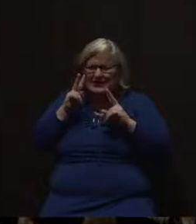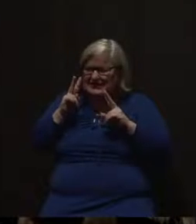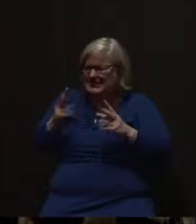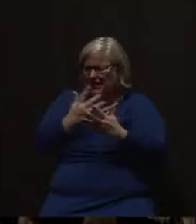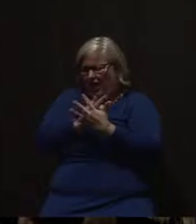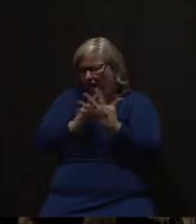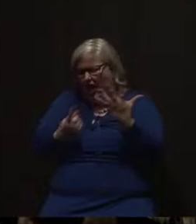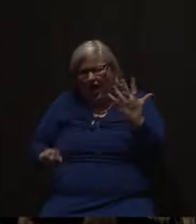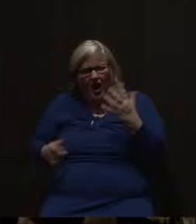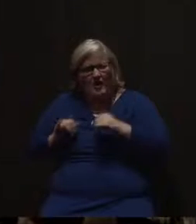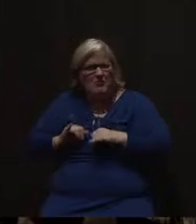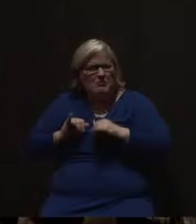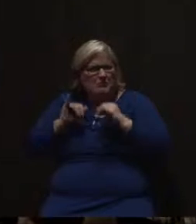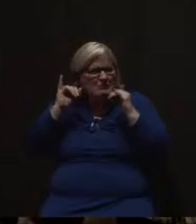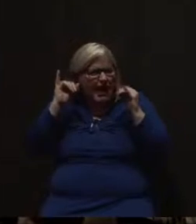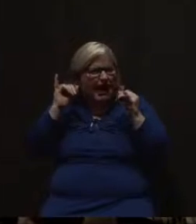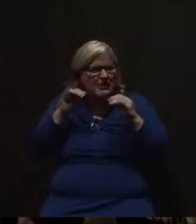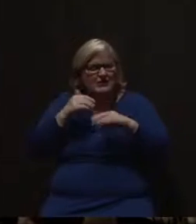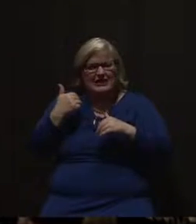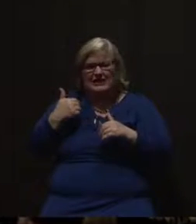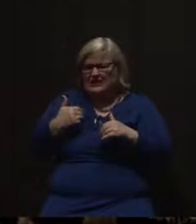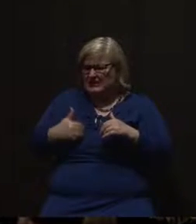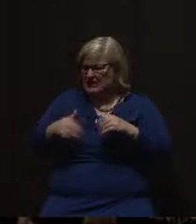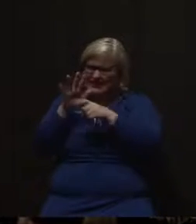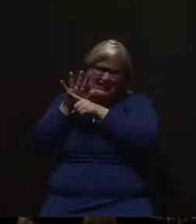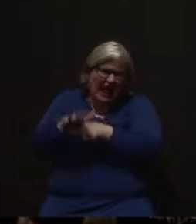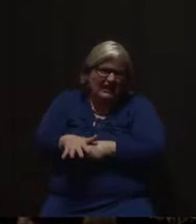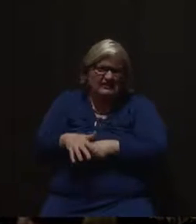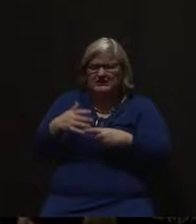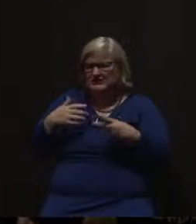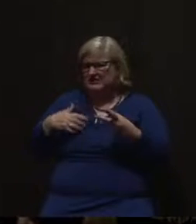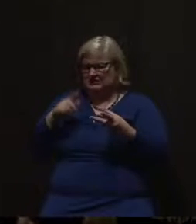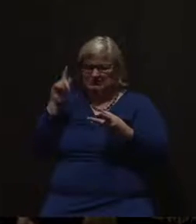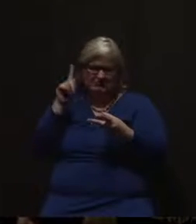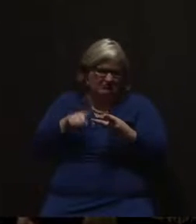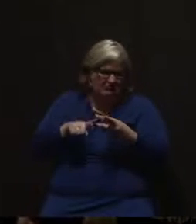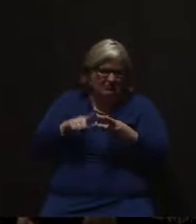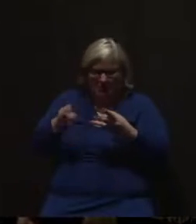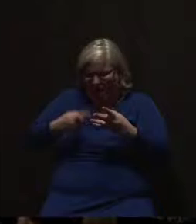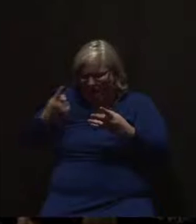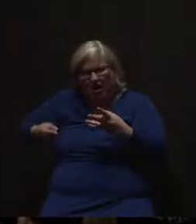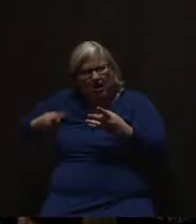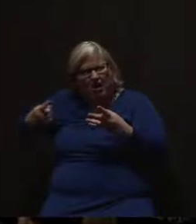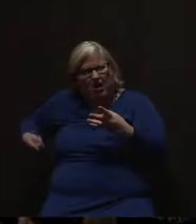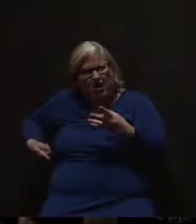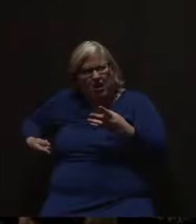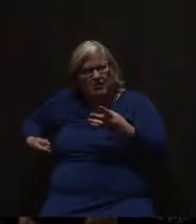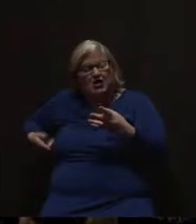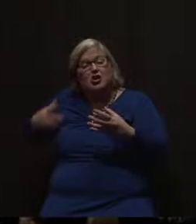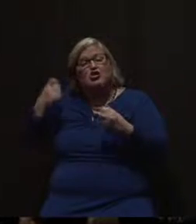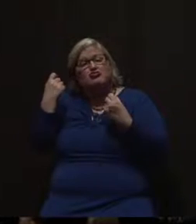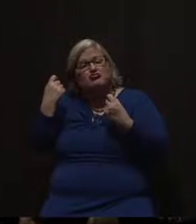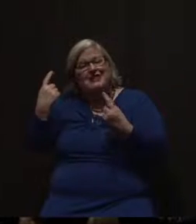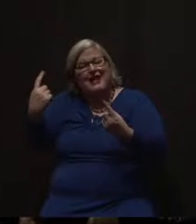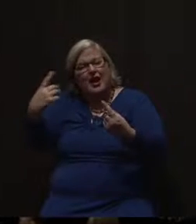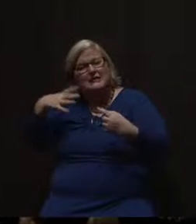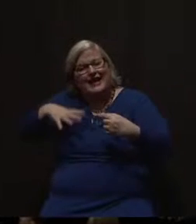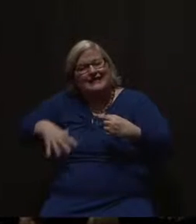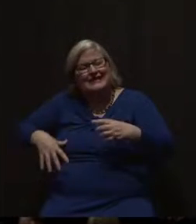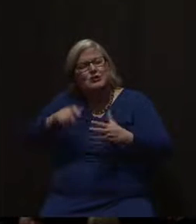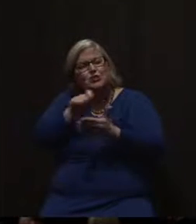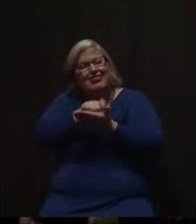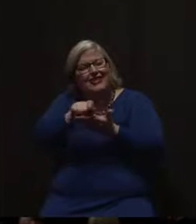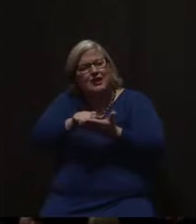and against all the misunderstandings, what that means, and so on. And at some point, I realized that I had to start writing